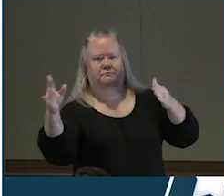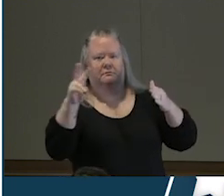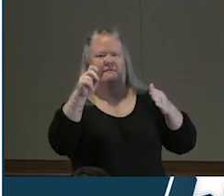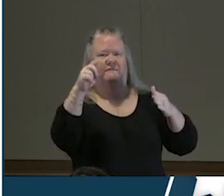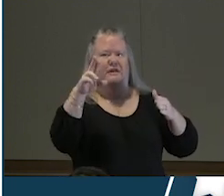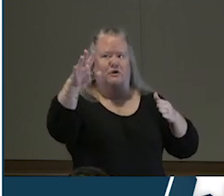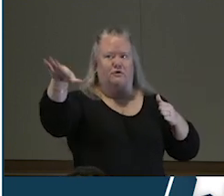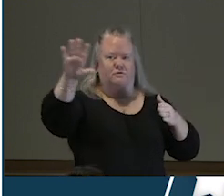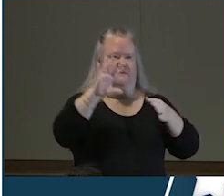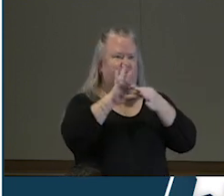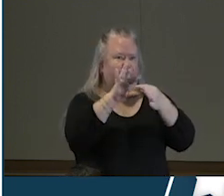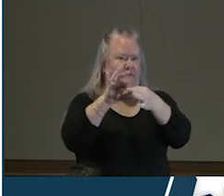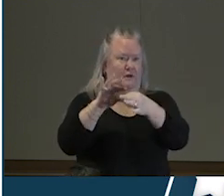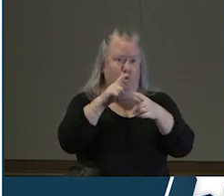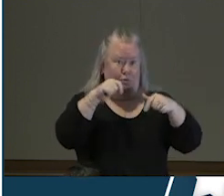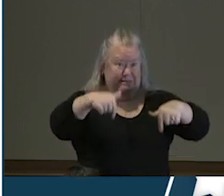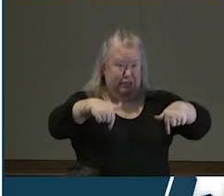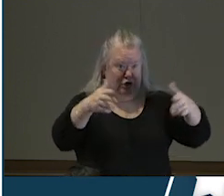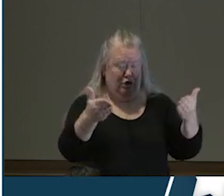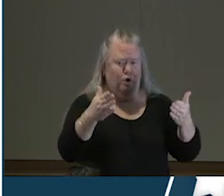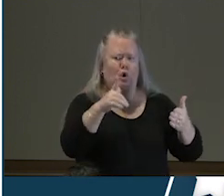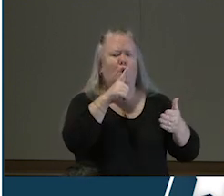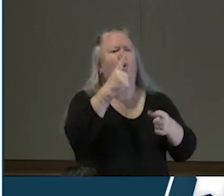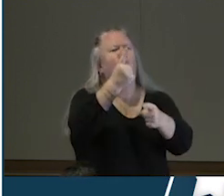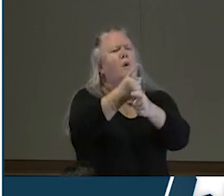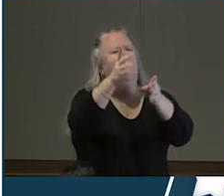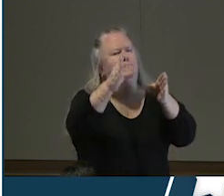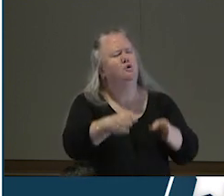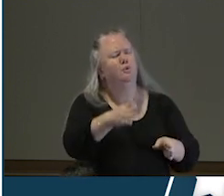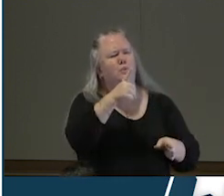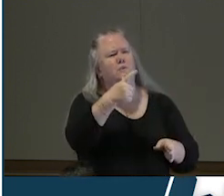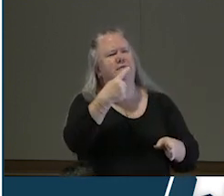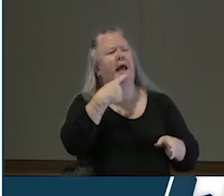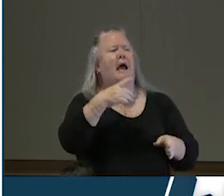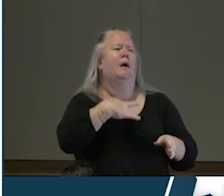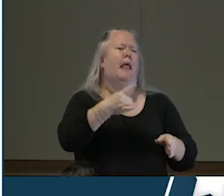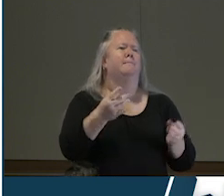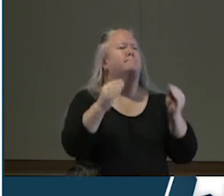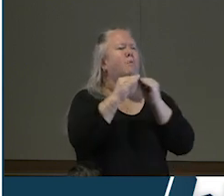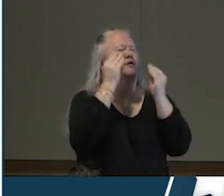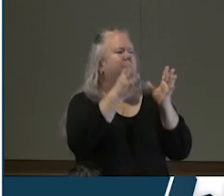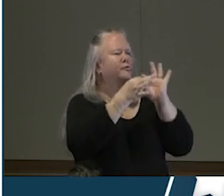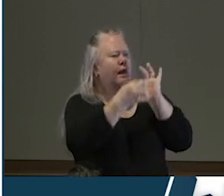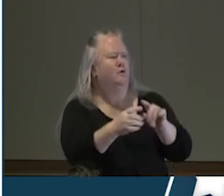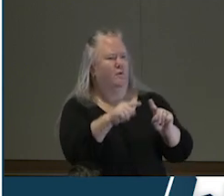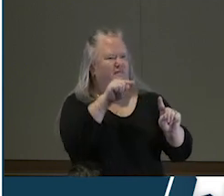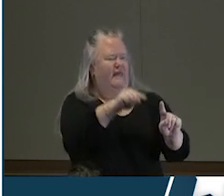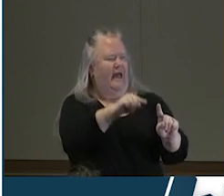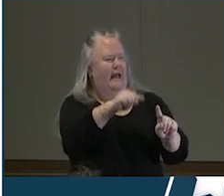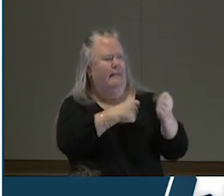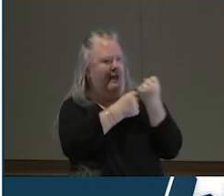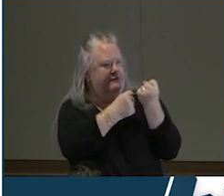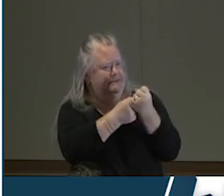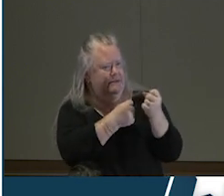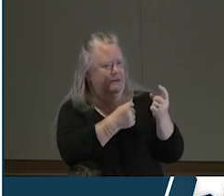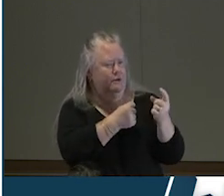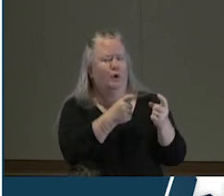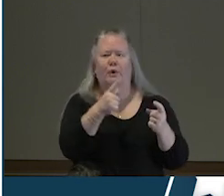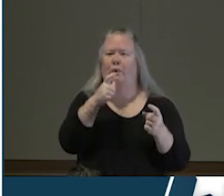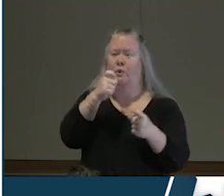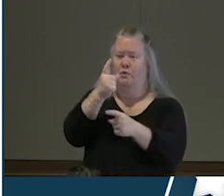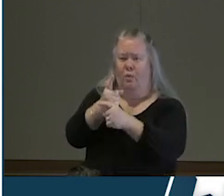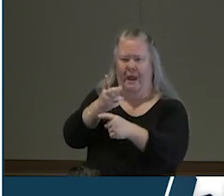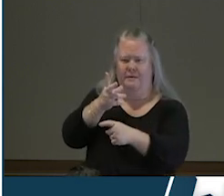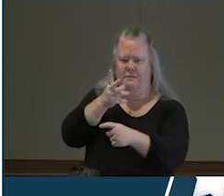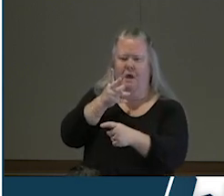array of vendors and affiliates and everyone that's here, who is the right person to say, I would about that, about the advocacy. Who's the right